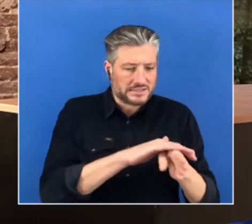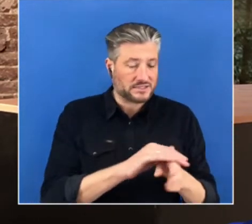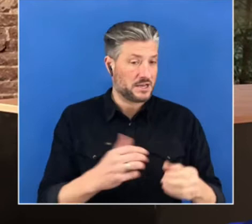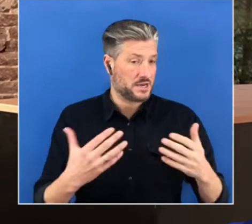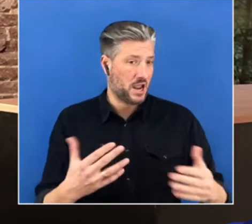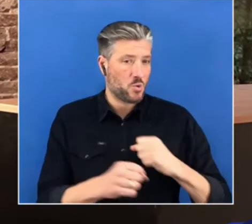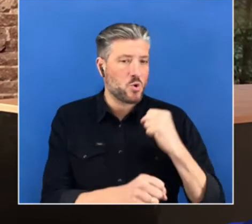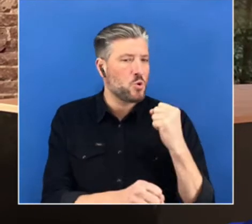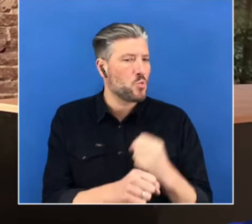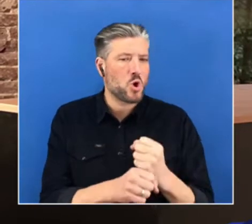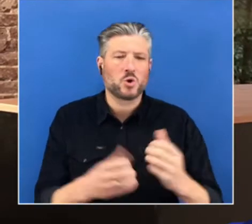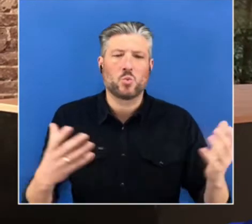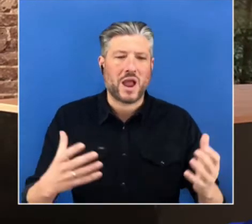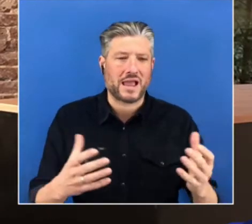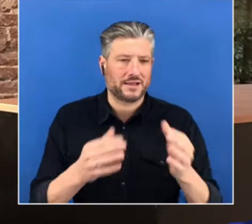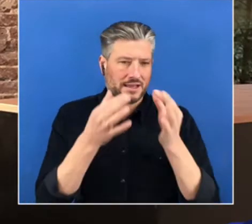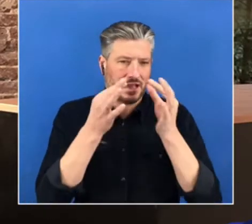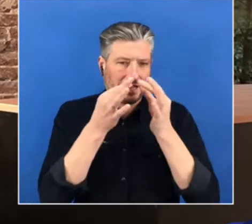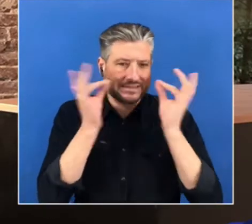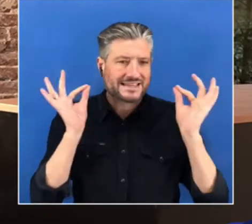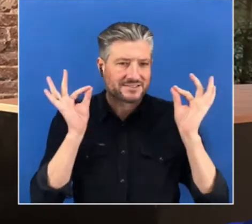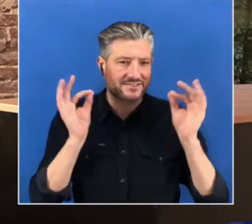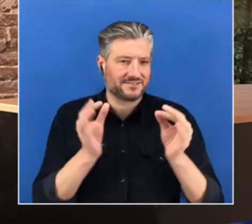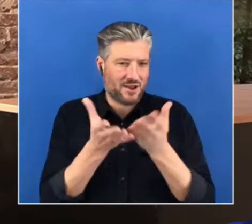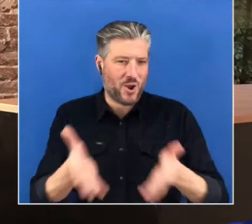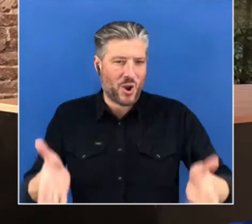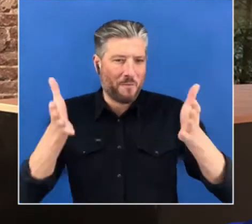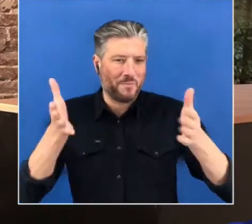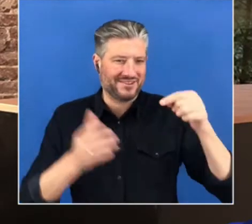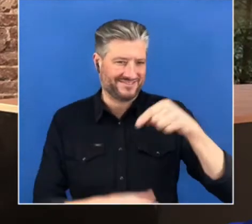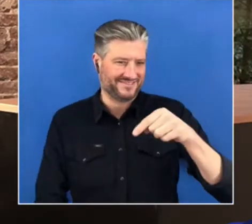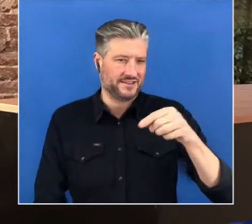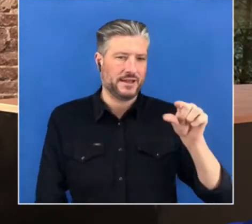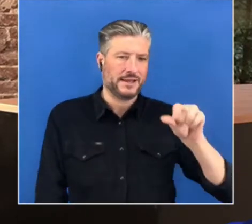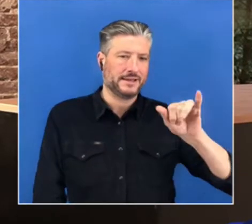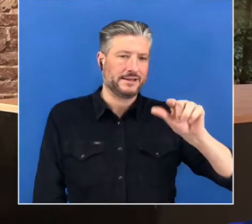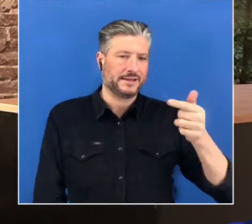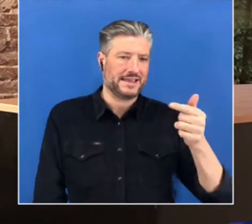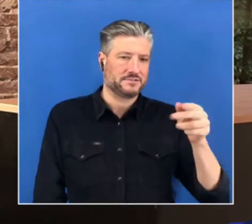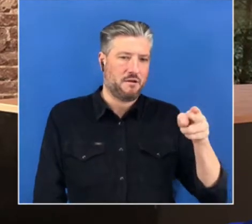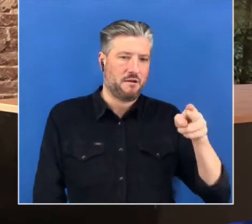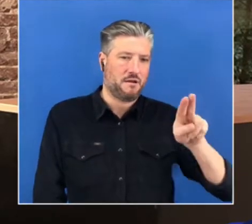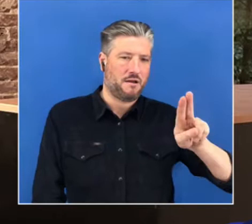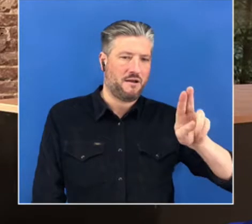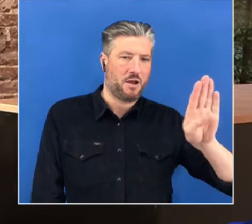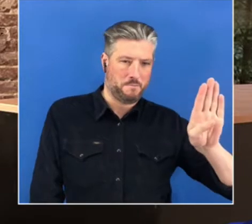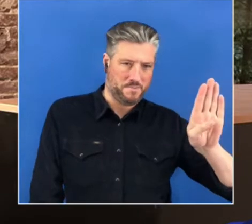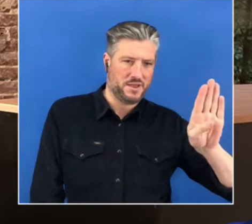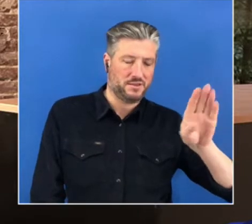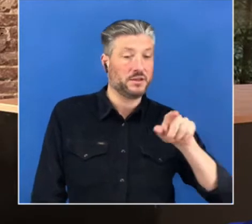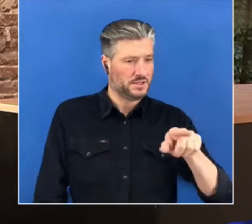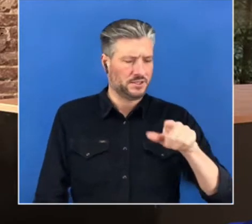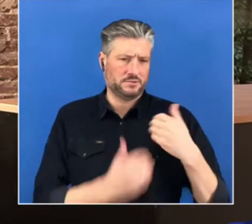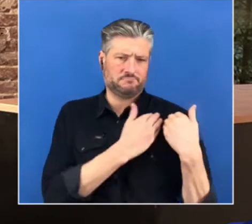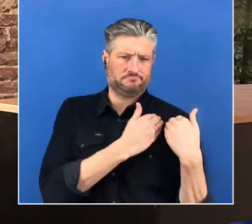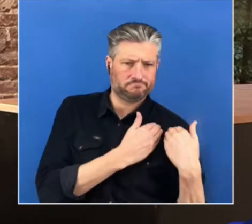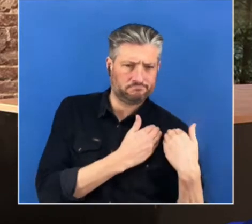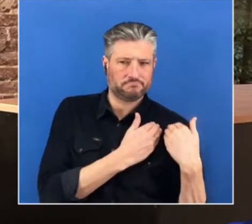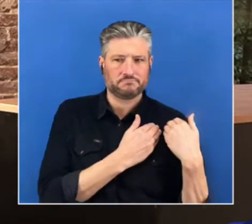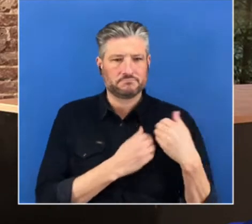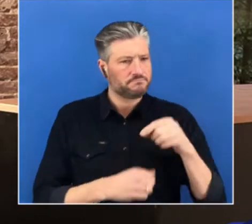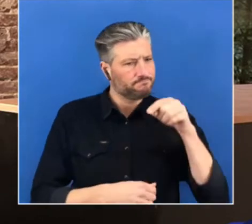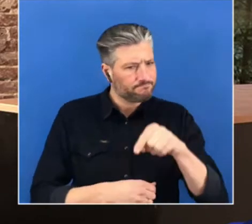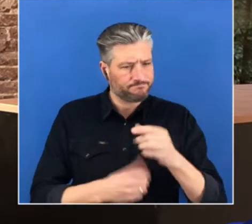talented, diverse, and motivated team that will work on making GitHub and the internet a better and more accessible